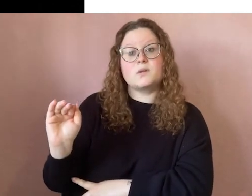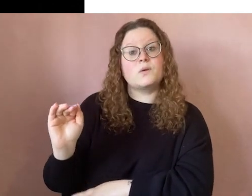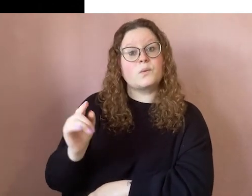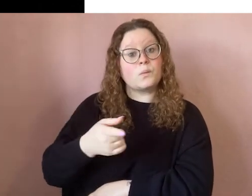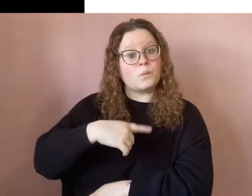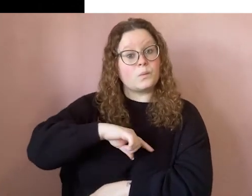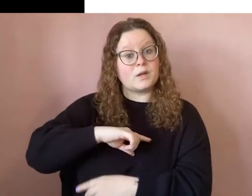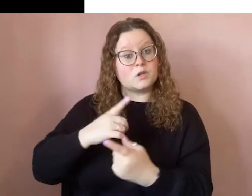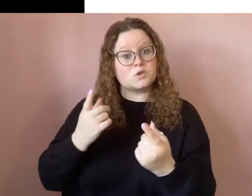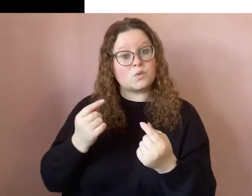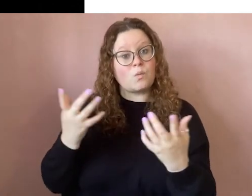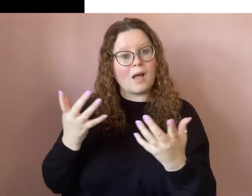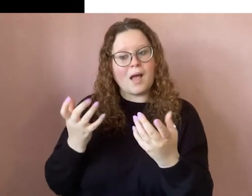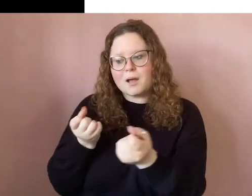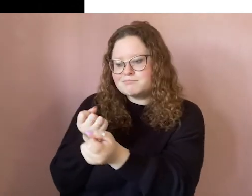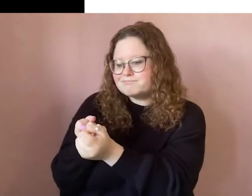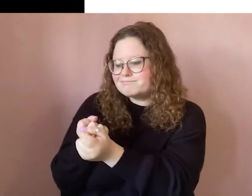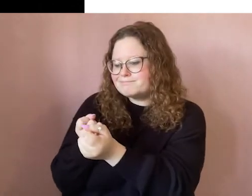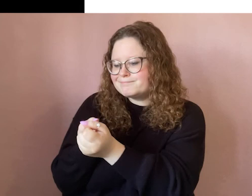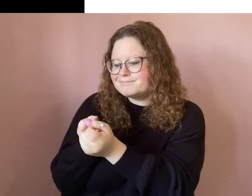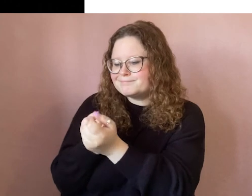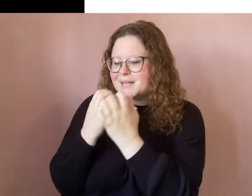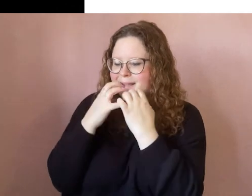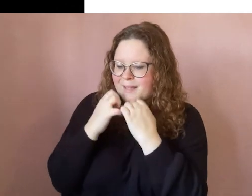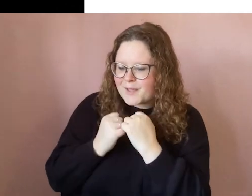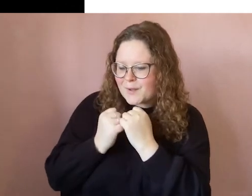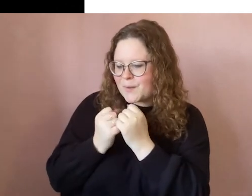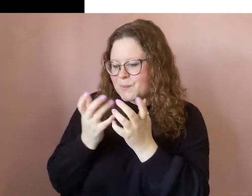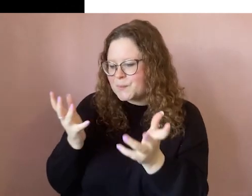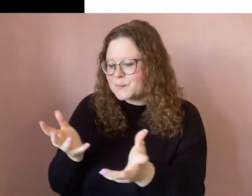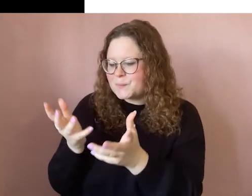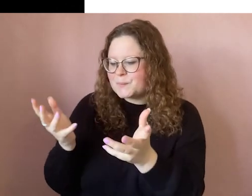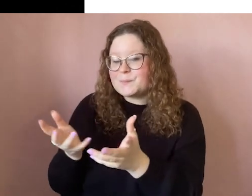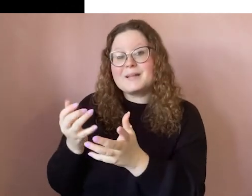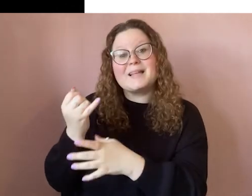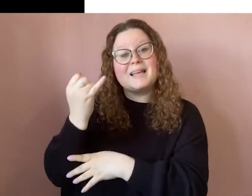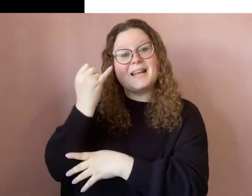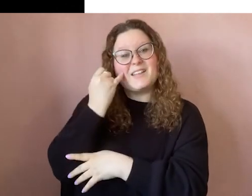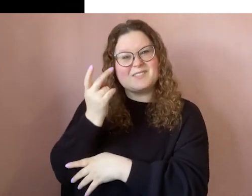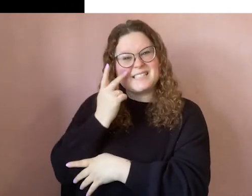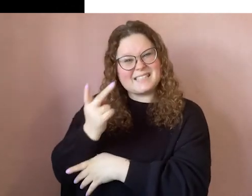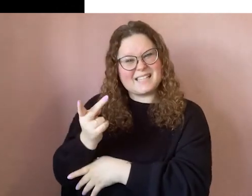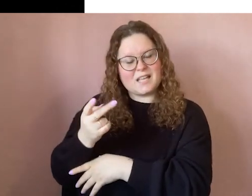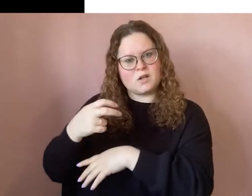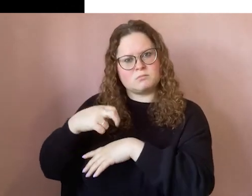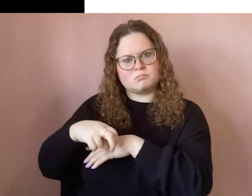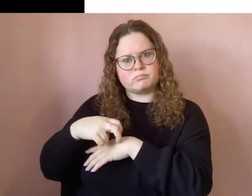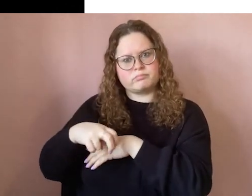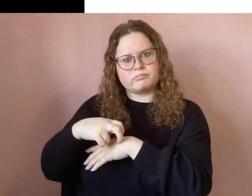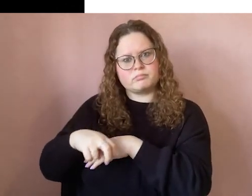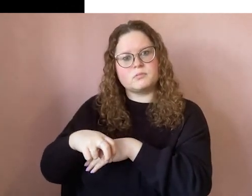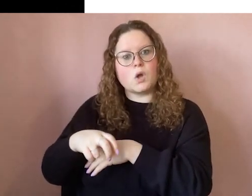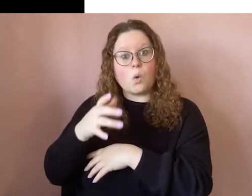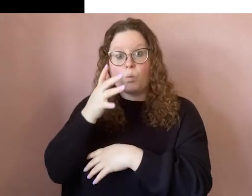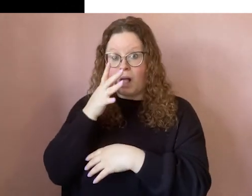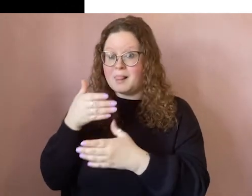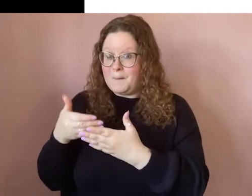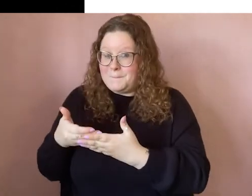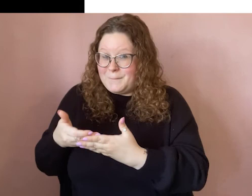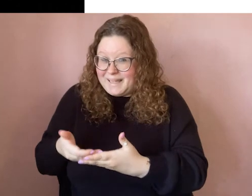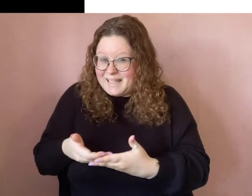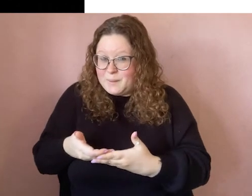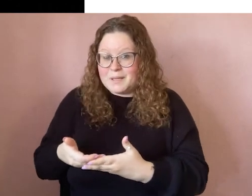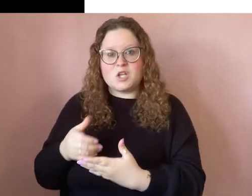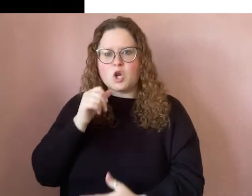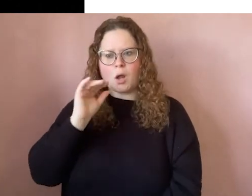company, that we know that 50% at least of the risk factors are to do with social environments and work